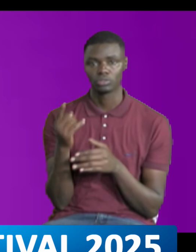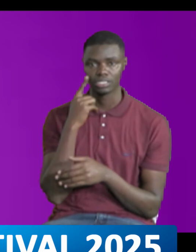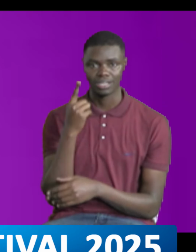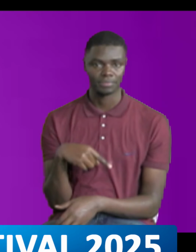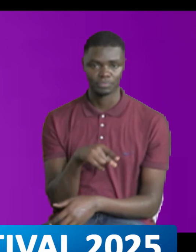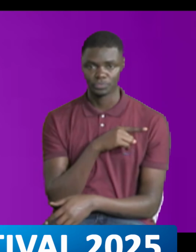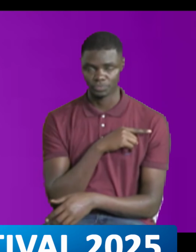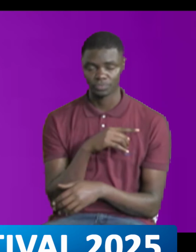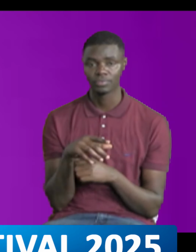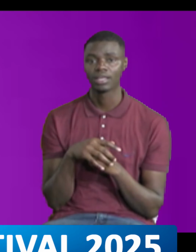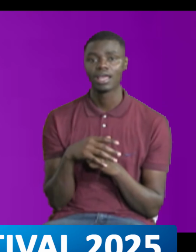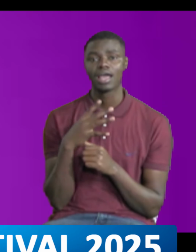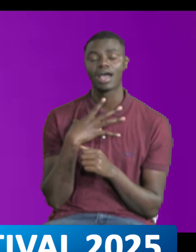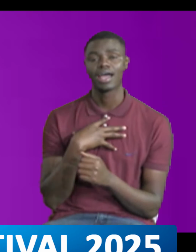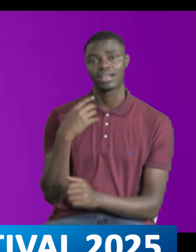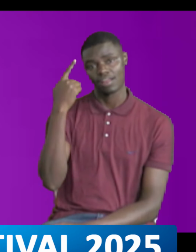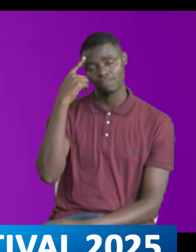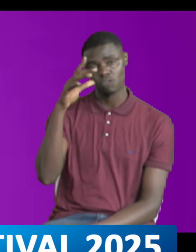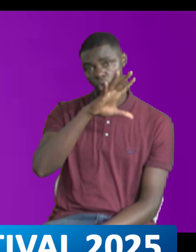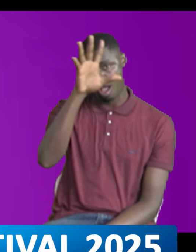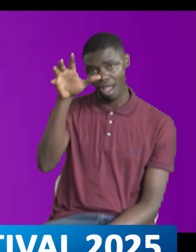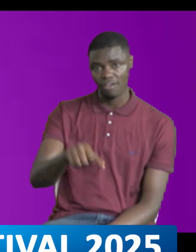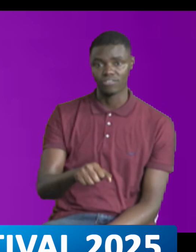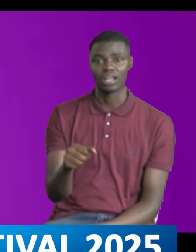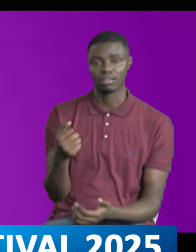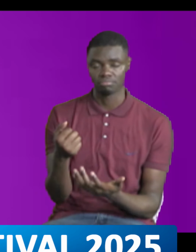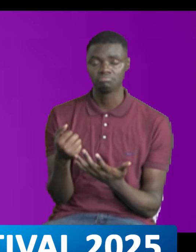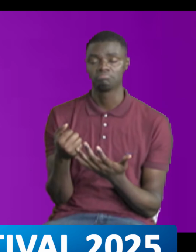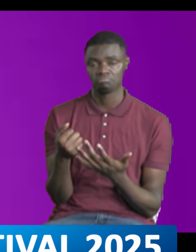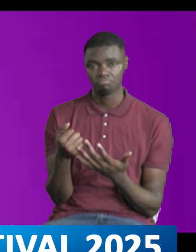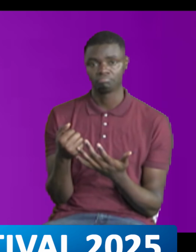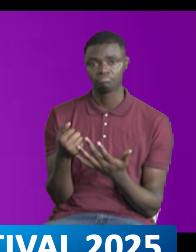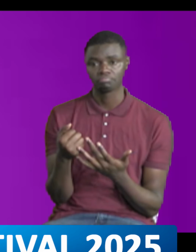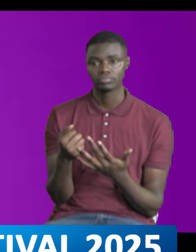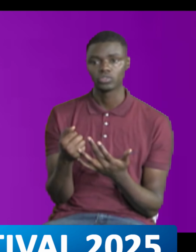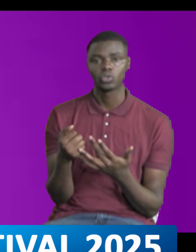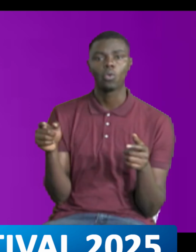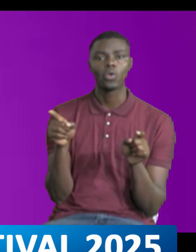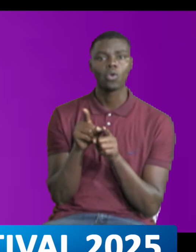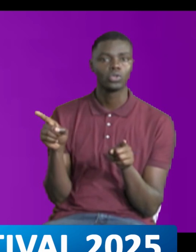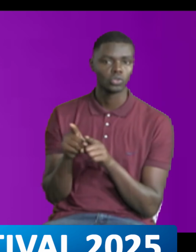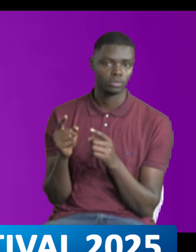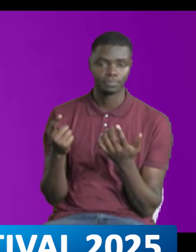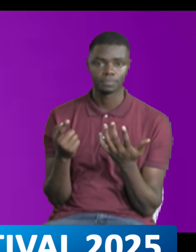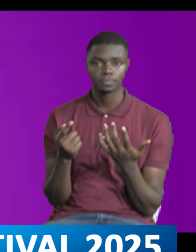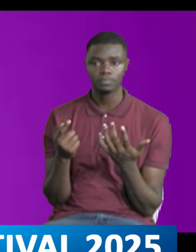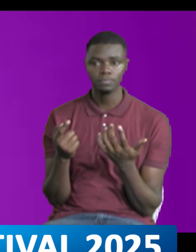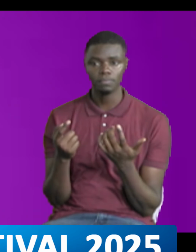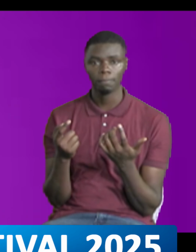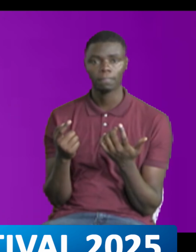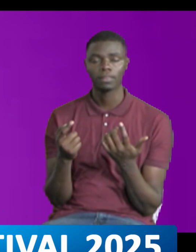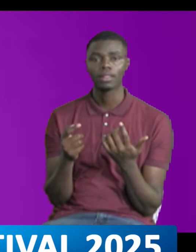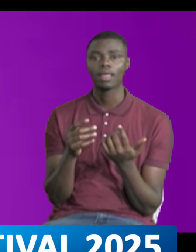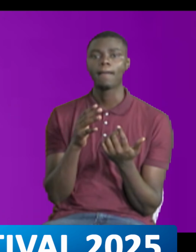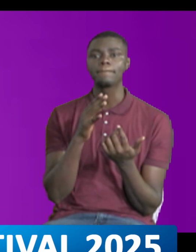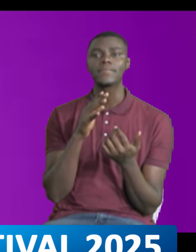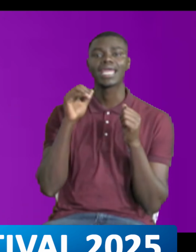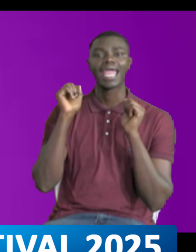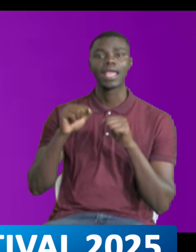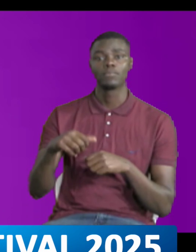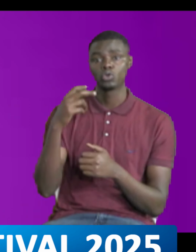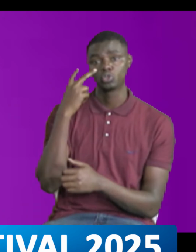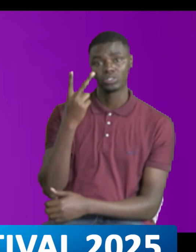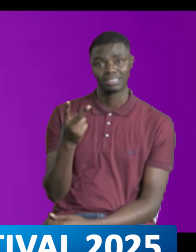us and for Africa as a whole. Yeah, so also just being able to